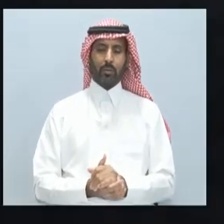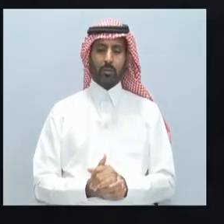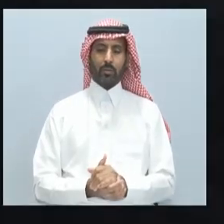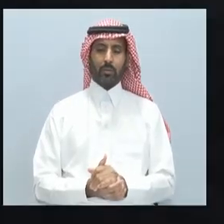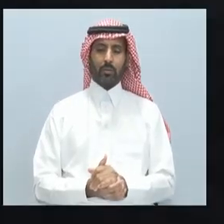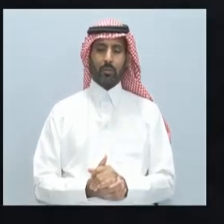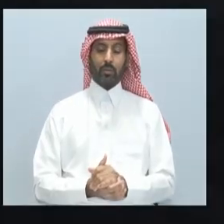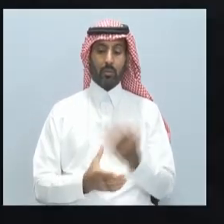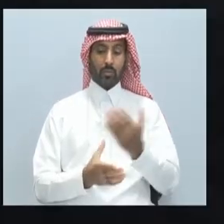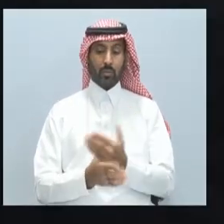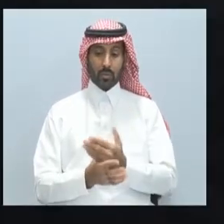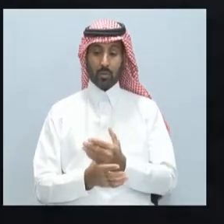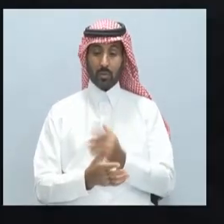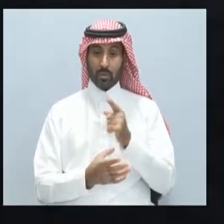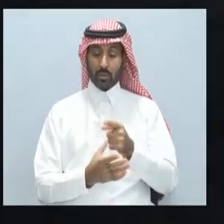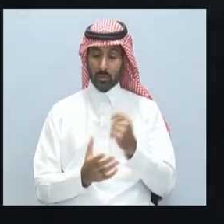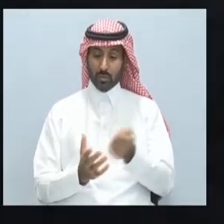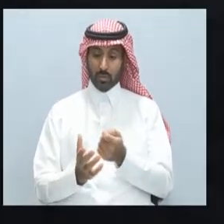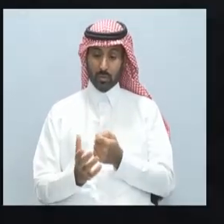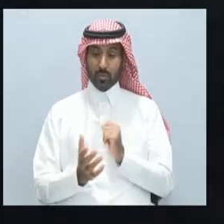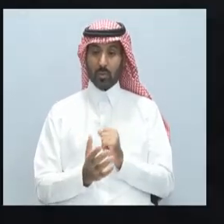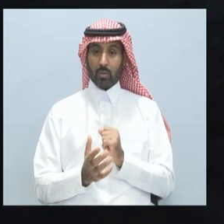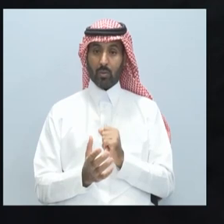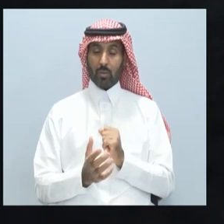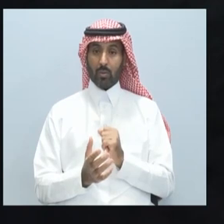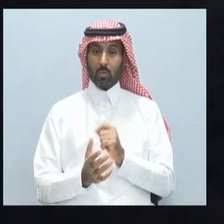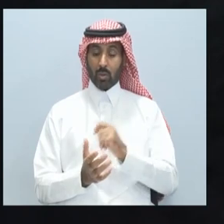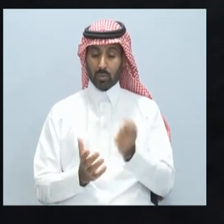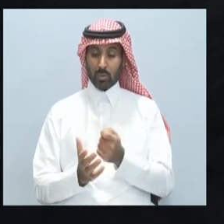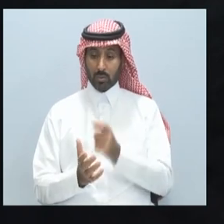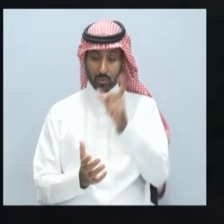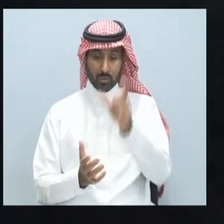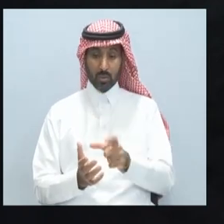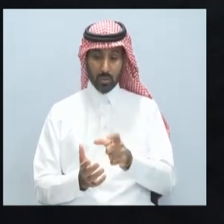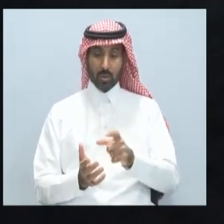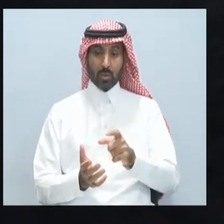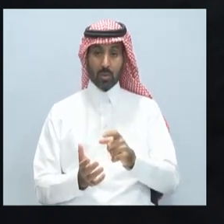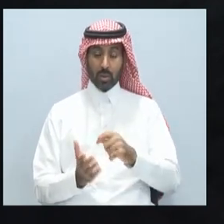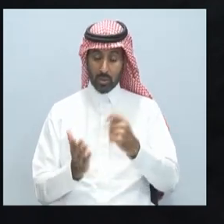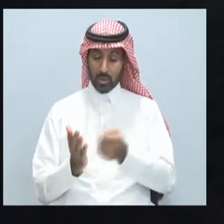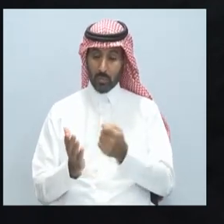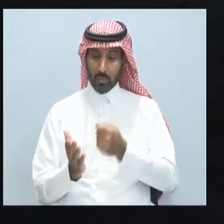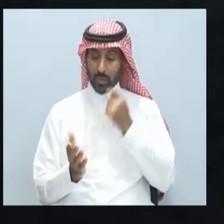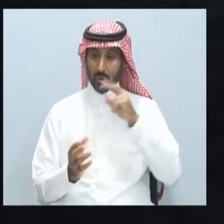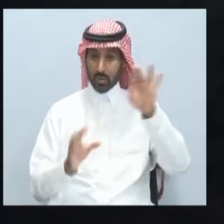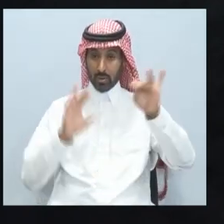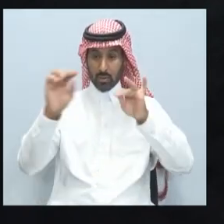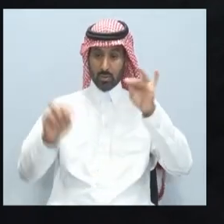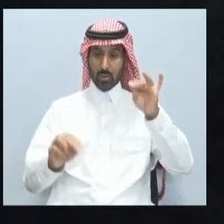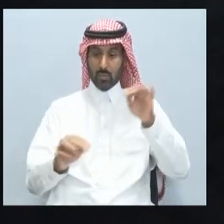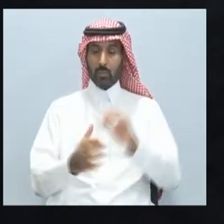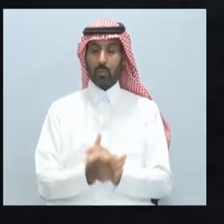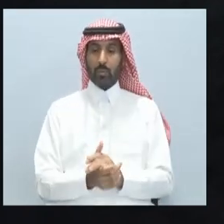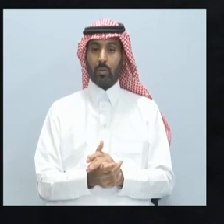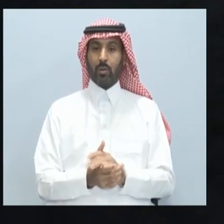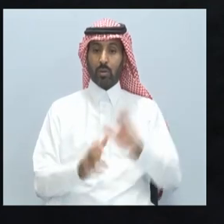was a reason. We have the writer in the book. Why did the writer write about this story, about the incident that happened, about